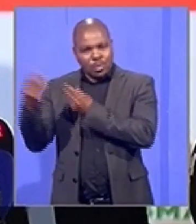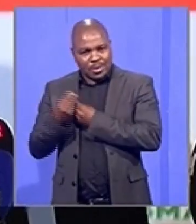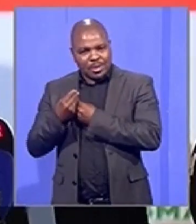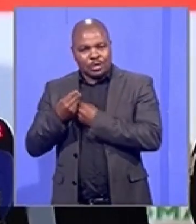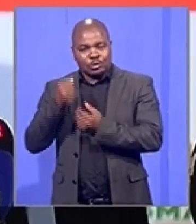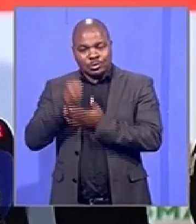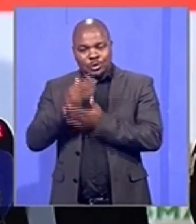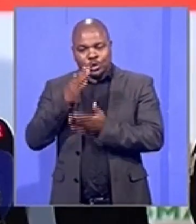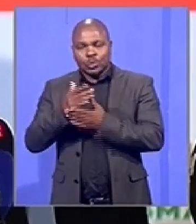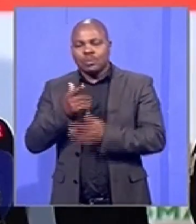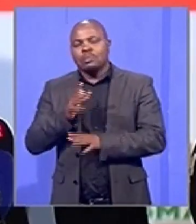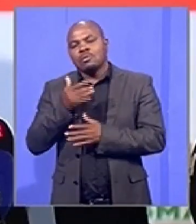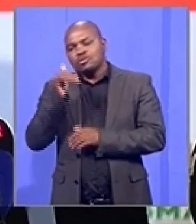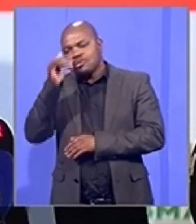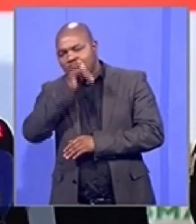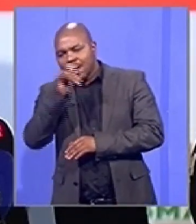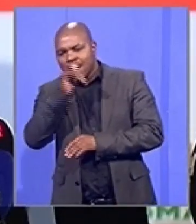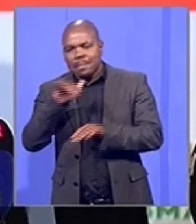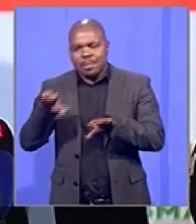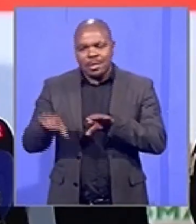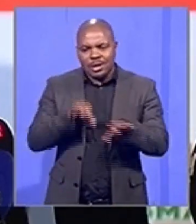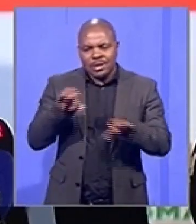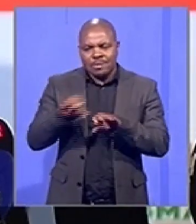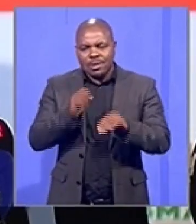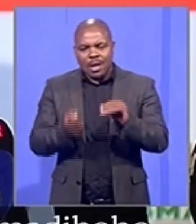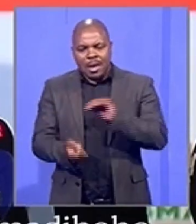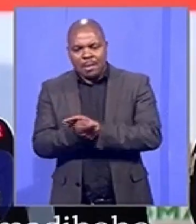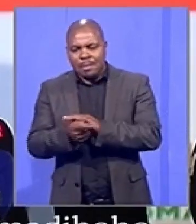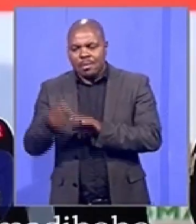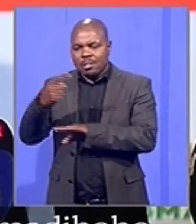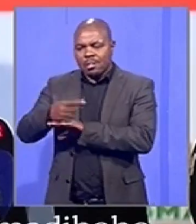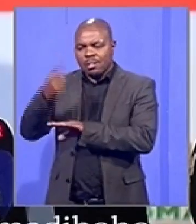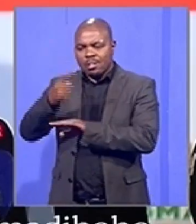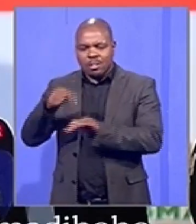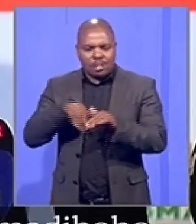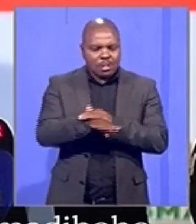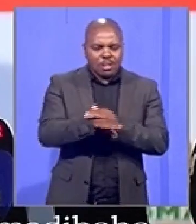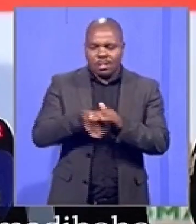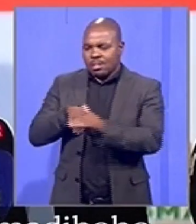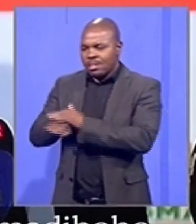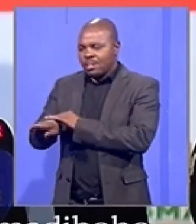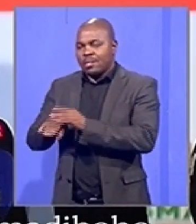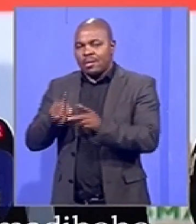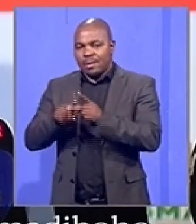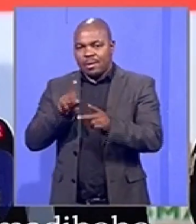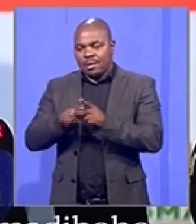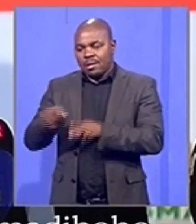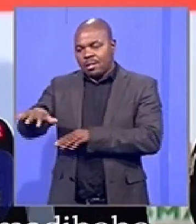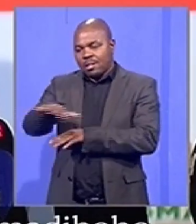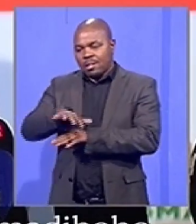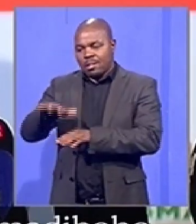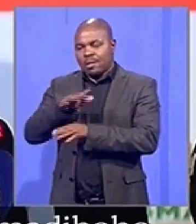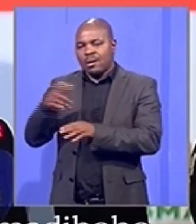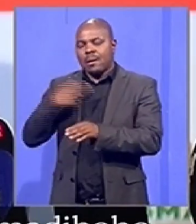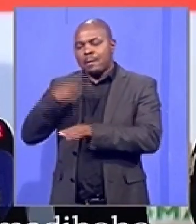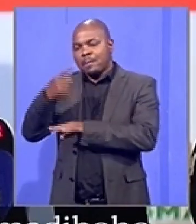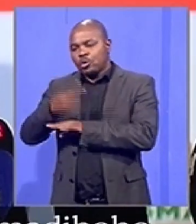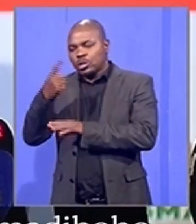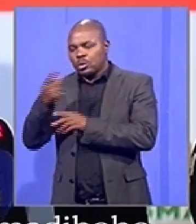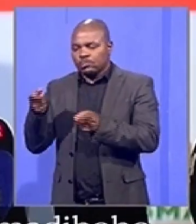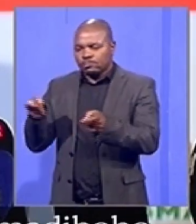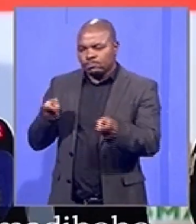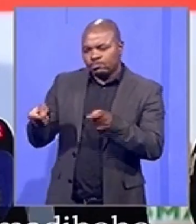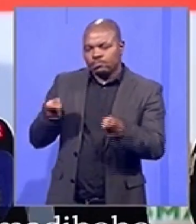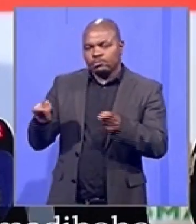of illegal activities across our ports of entry, as well as the border law enforcement area, such